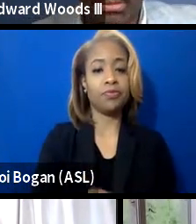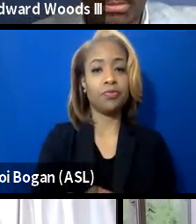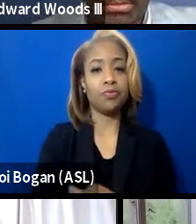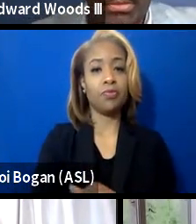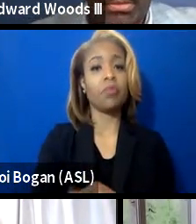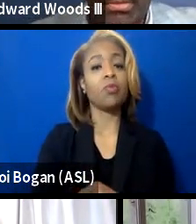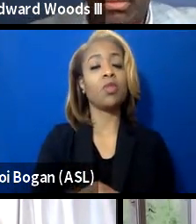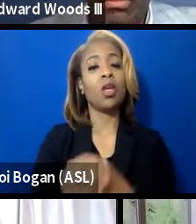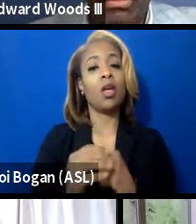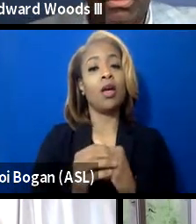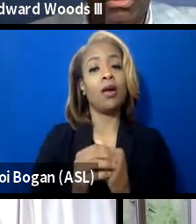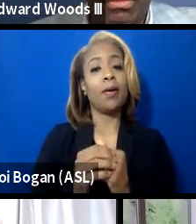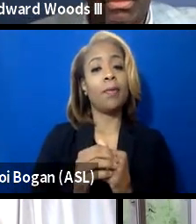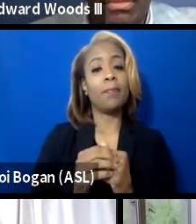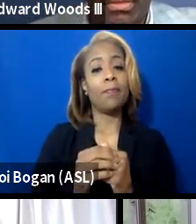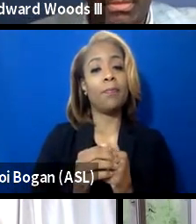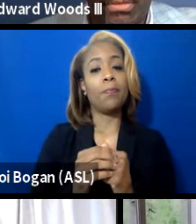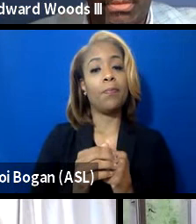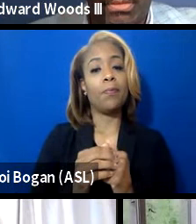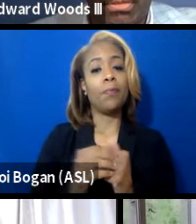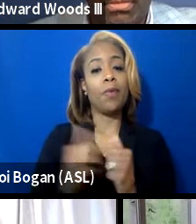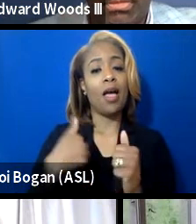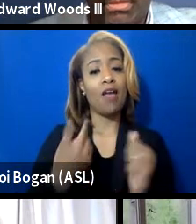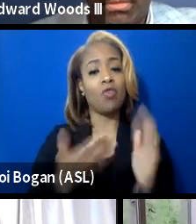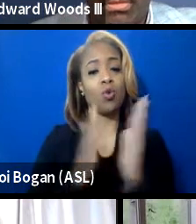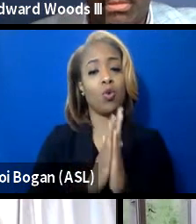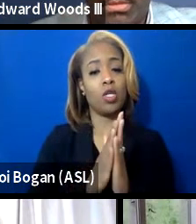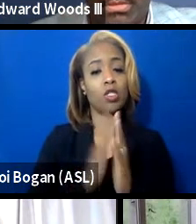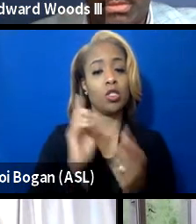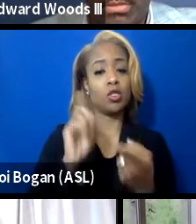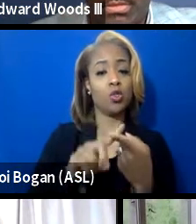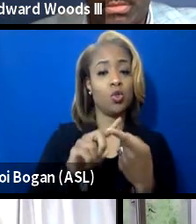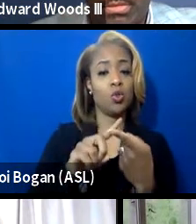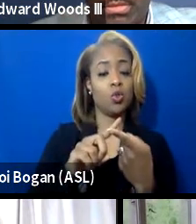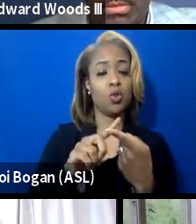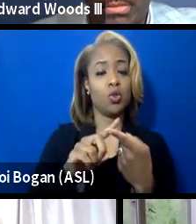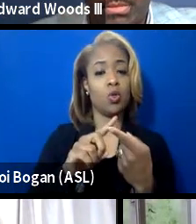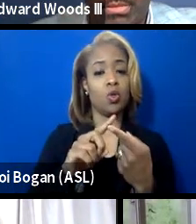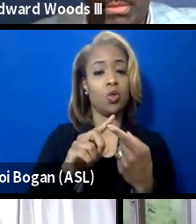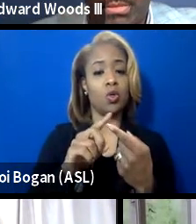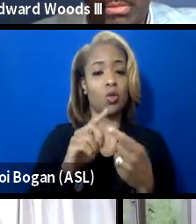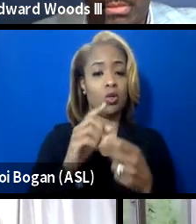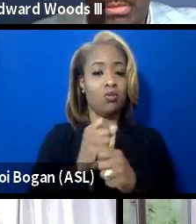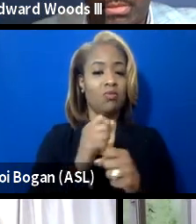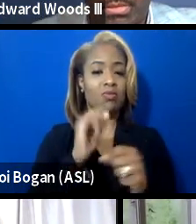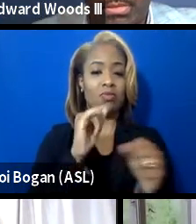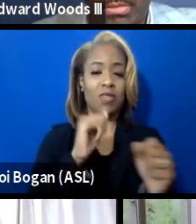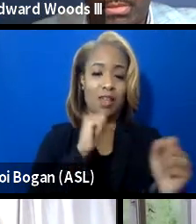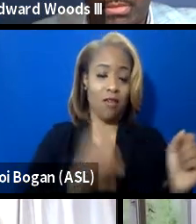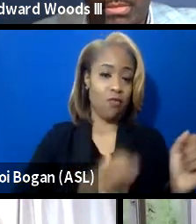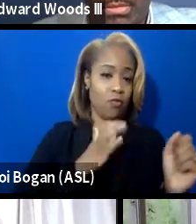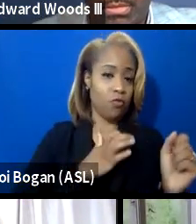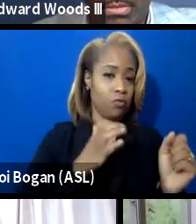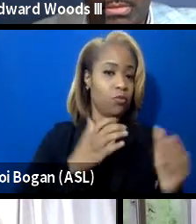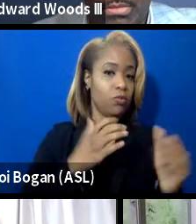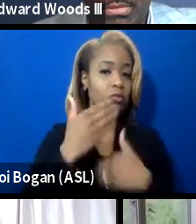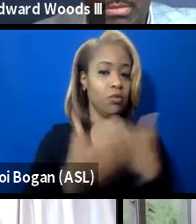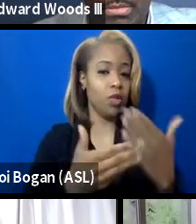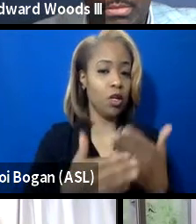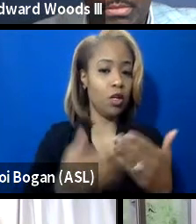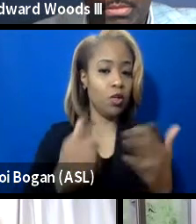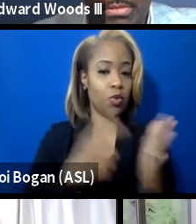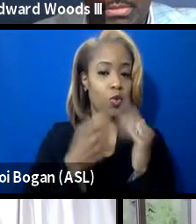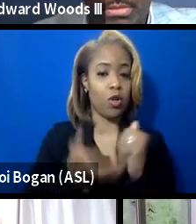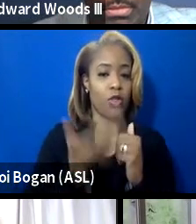this morning is a request to obtain under the informal procurement process requiring 3